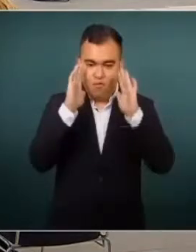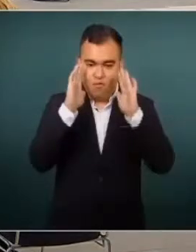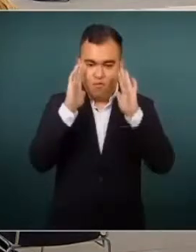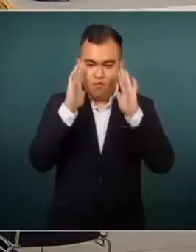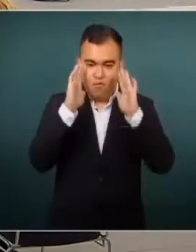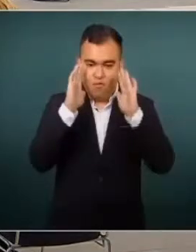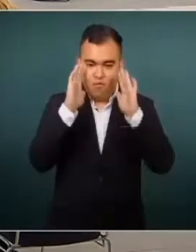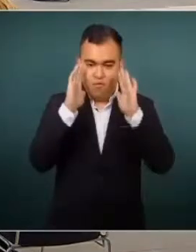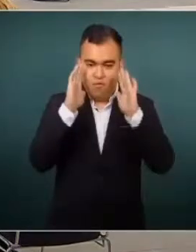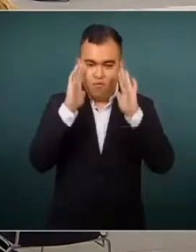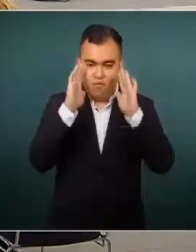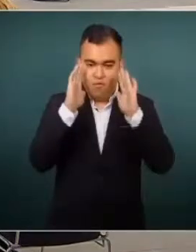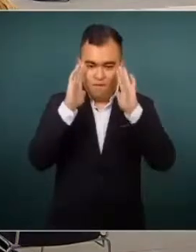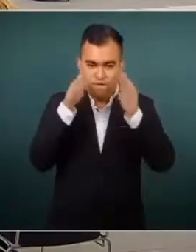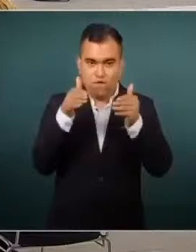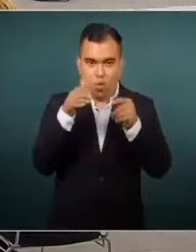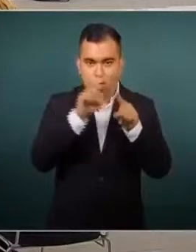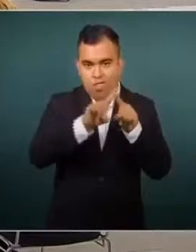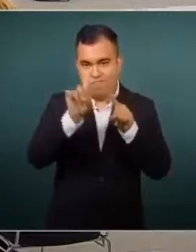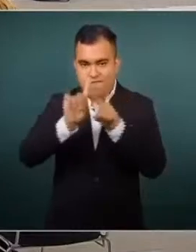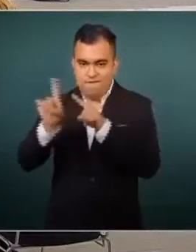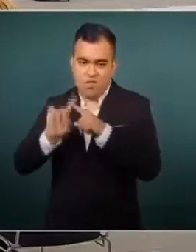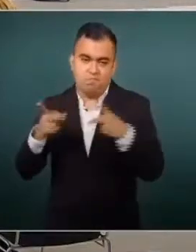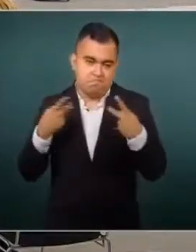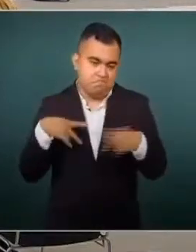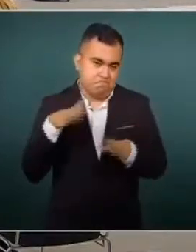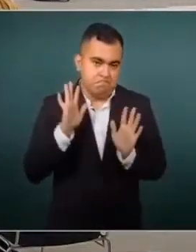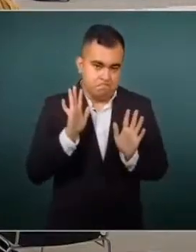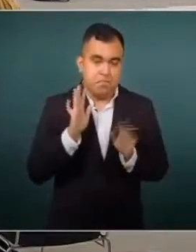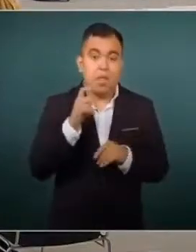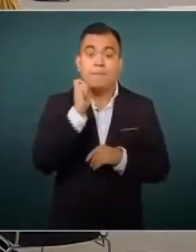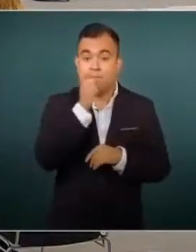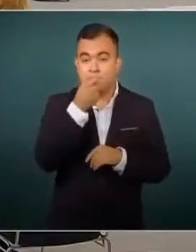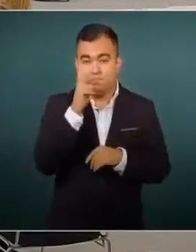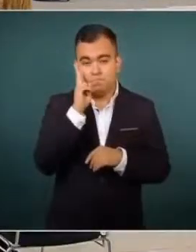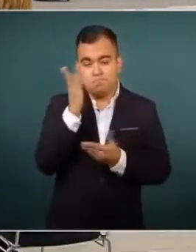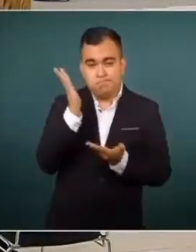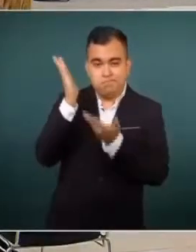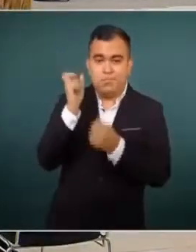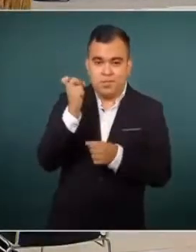information. So let's see what they're going to show us. Puesto que ver estas cifras